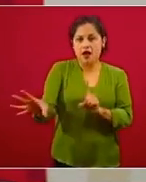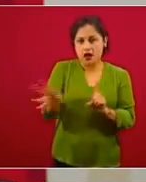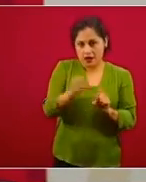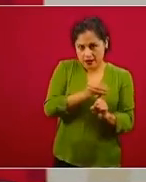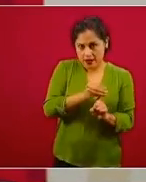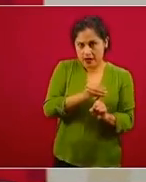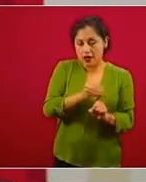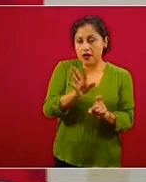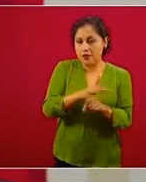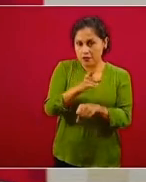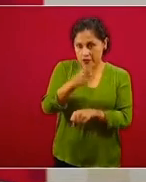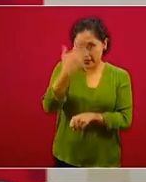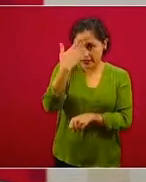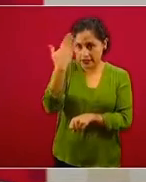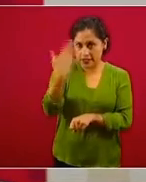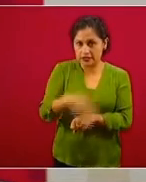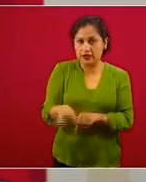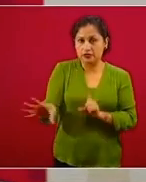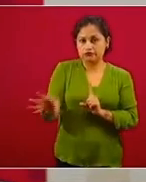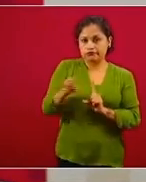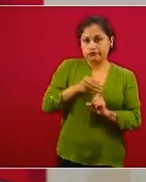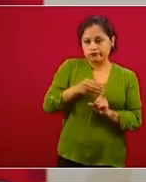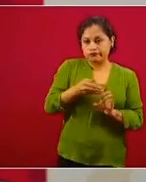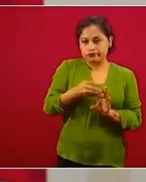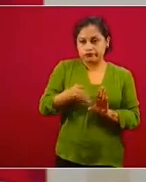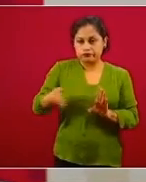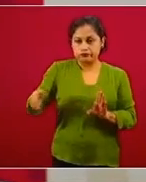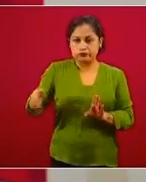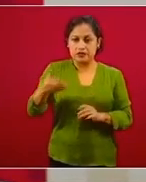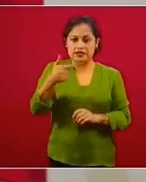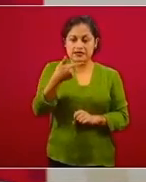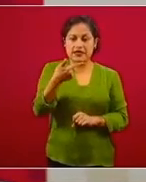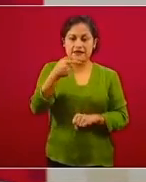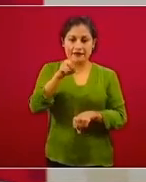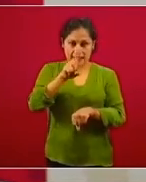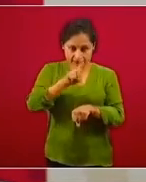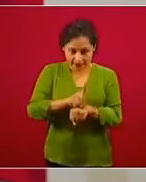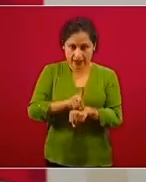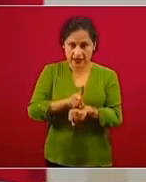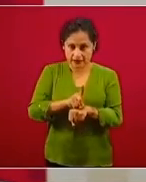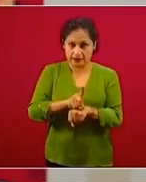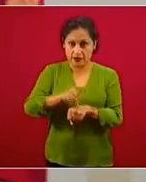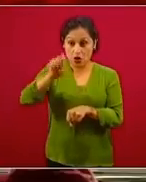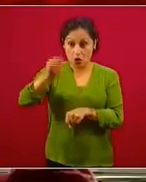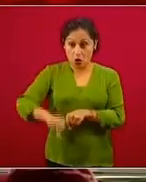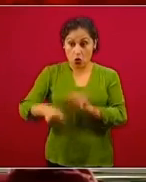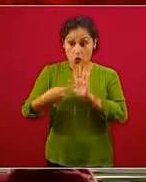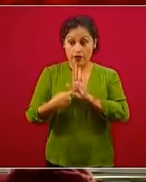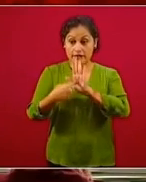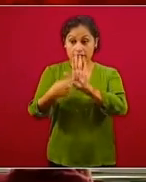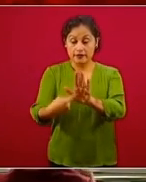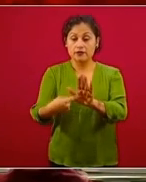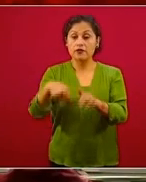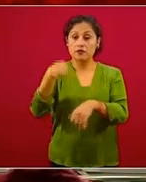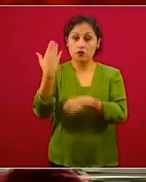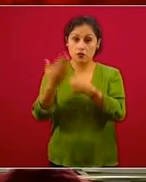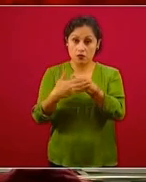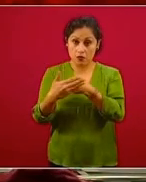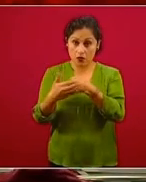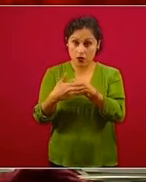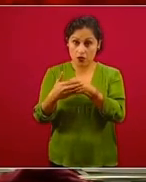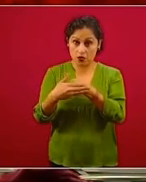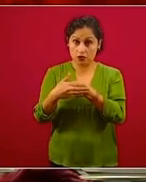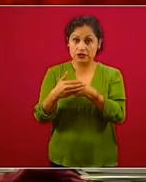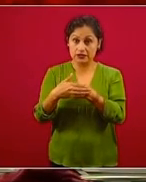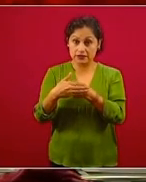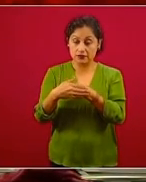far, and these cases that are appearing right now became infected last week. because remember